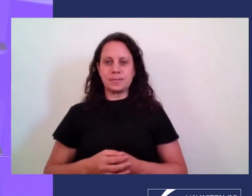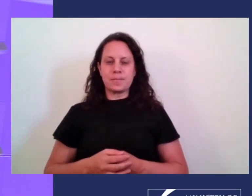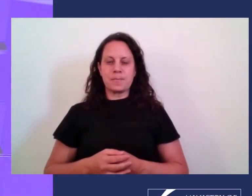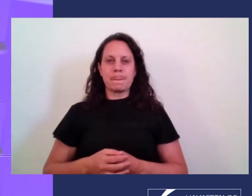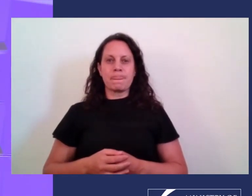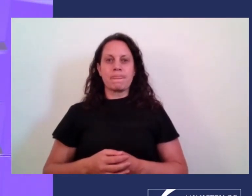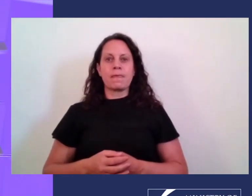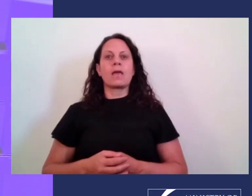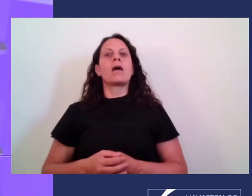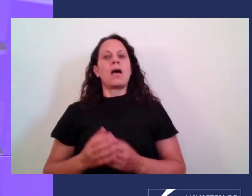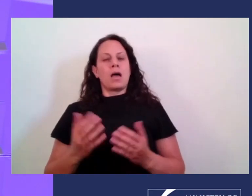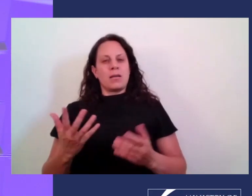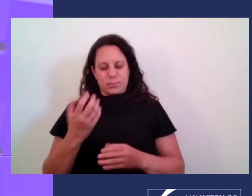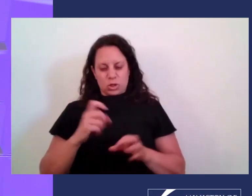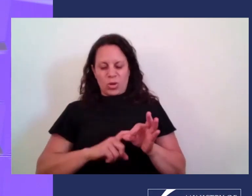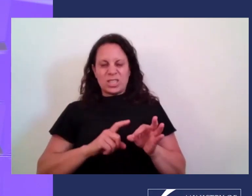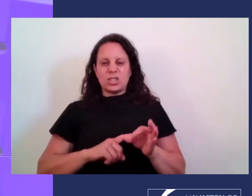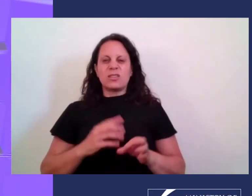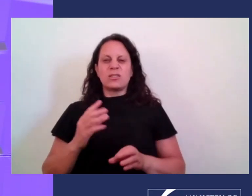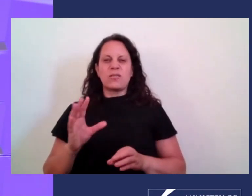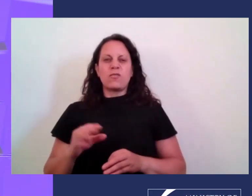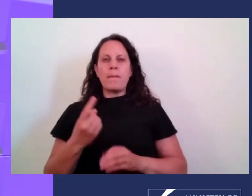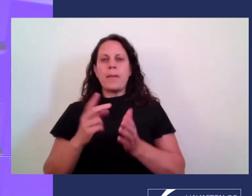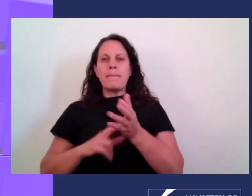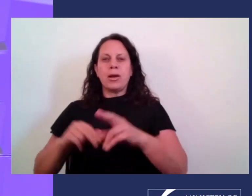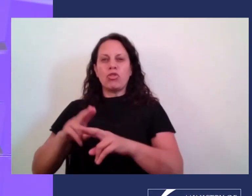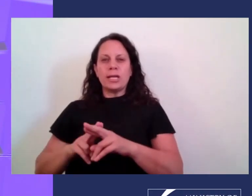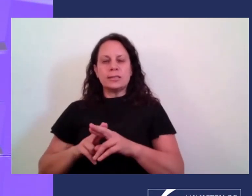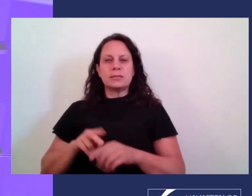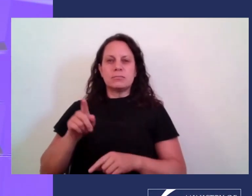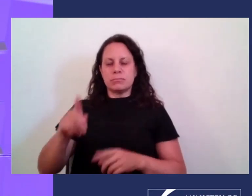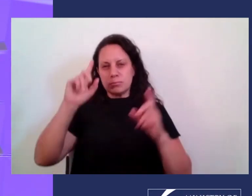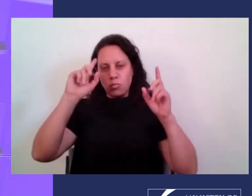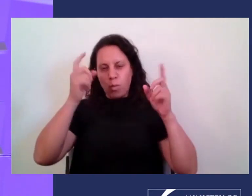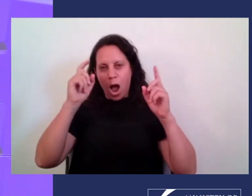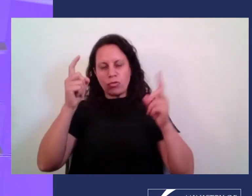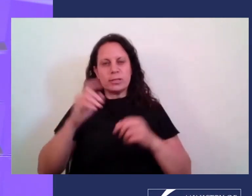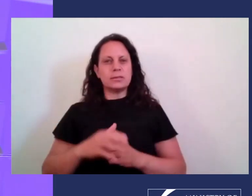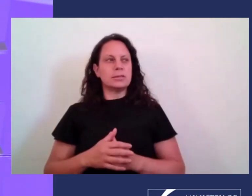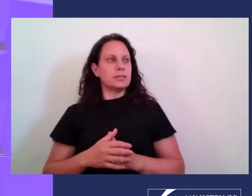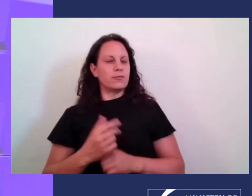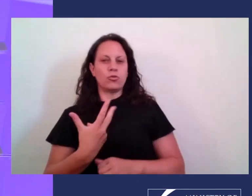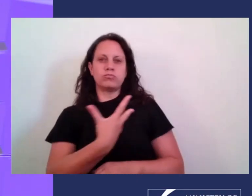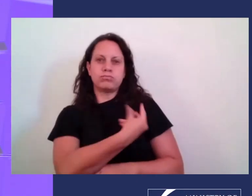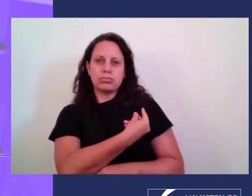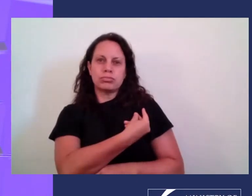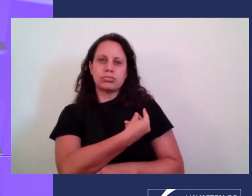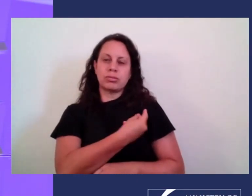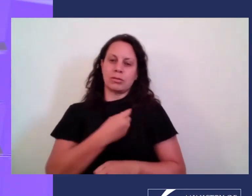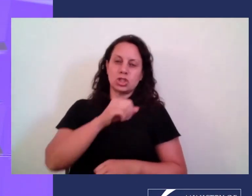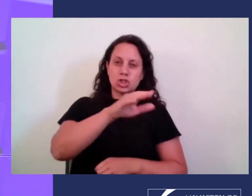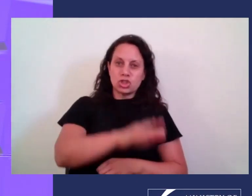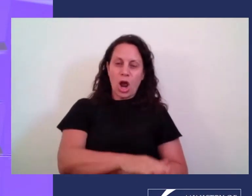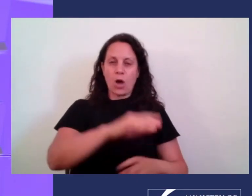this question from one parent? They are worried about vaccinating their disabled child,